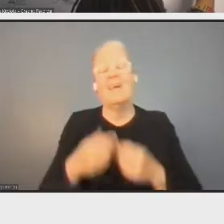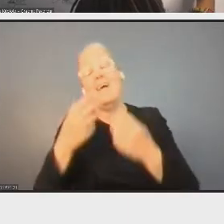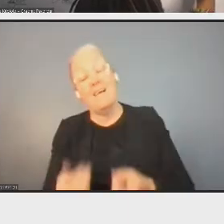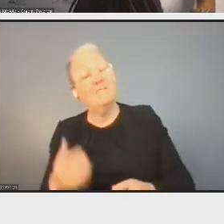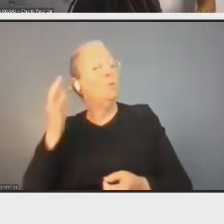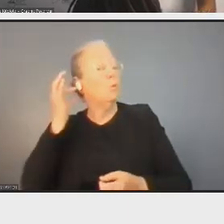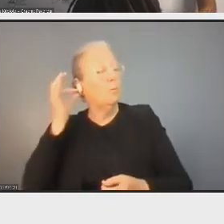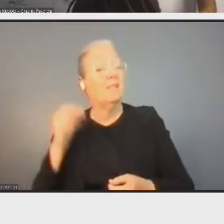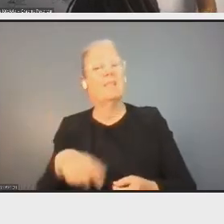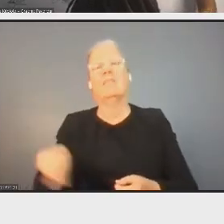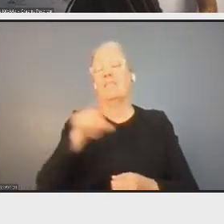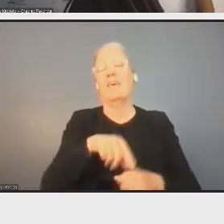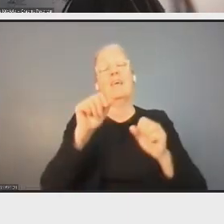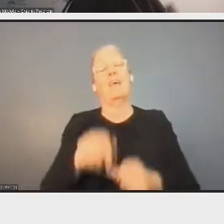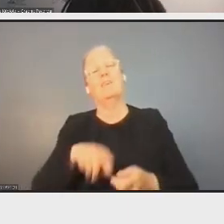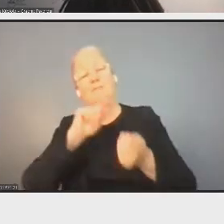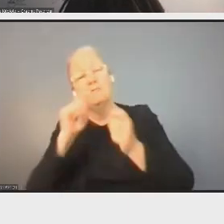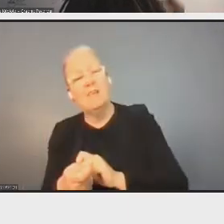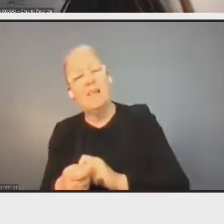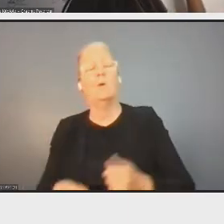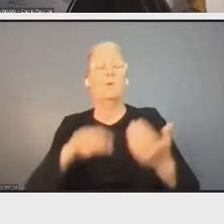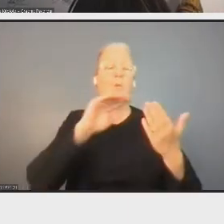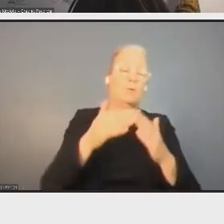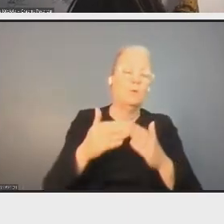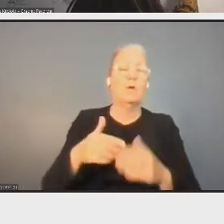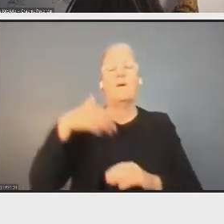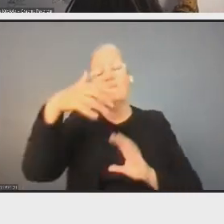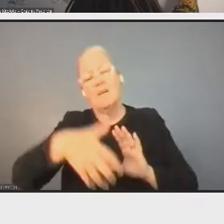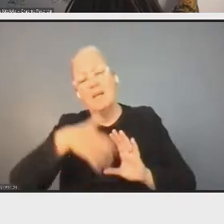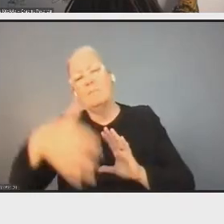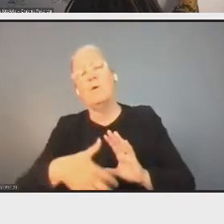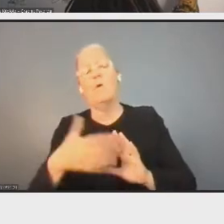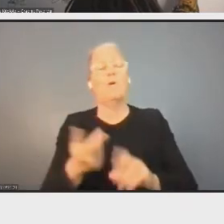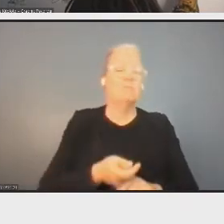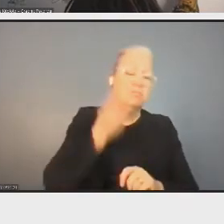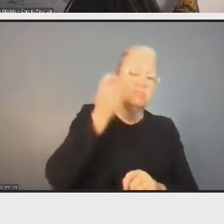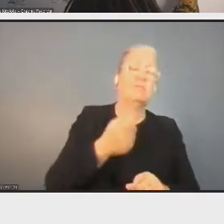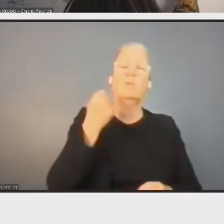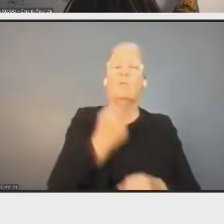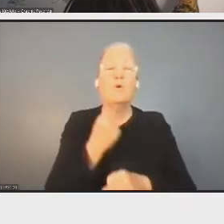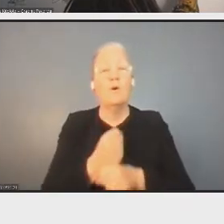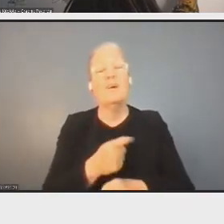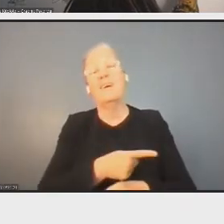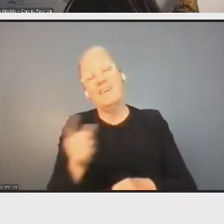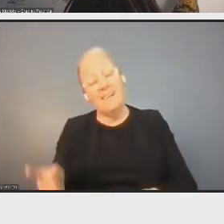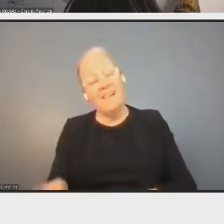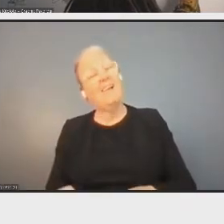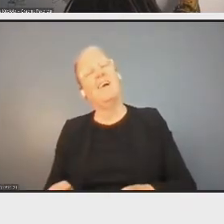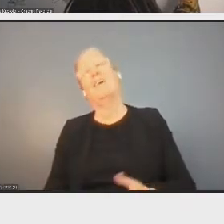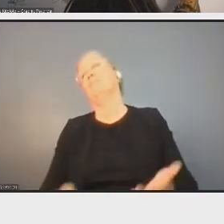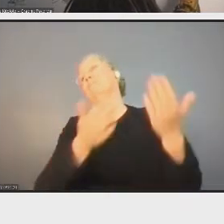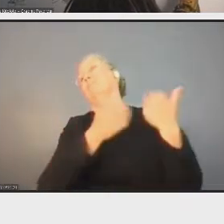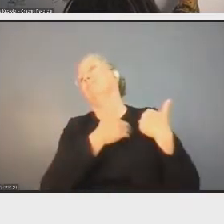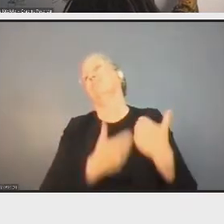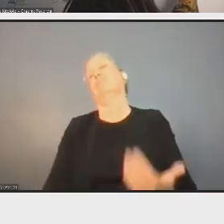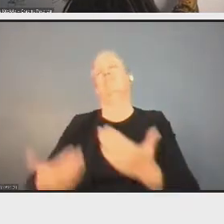of change. If you look at the community, if you look at the farmers, if you look at the young fisher folks, they are doing the work. They are taking care of